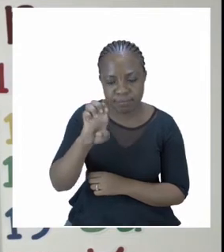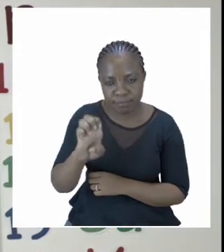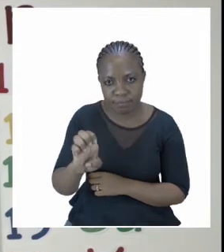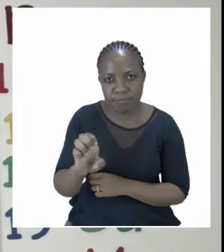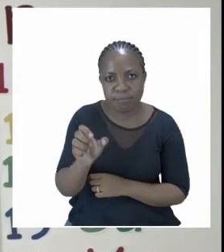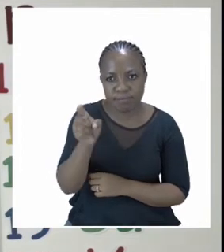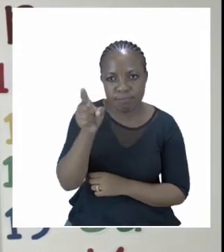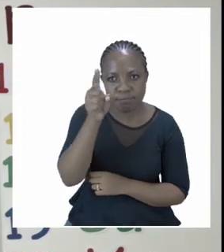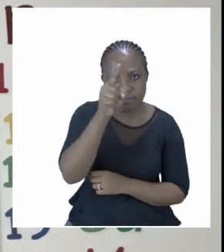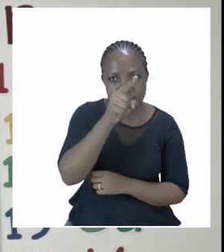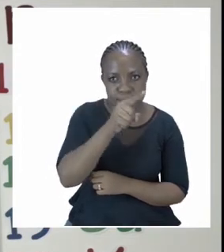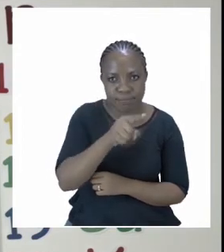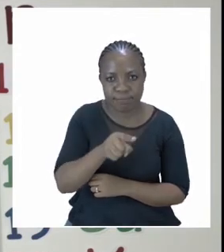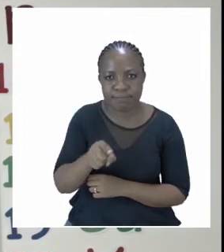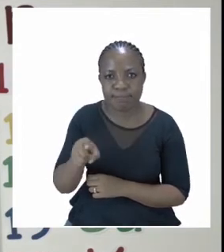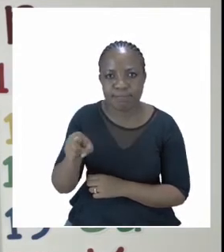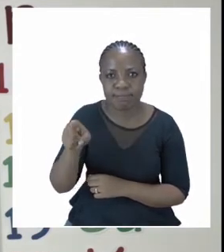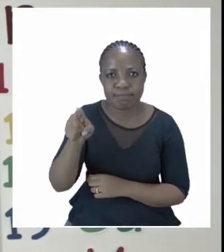circle.